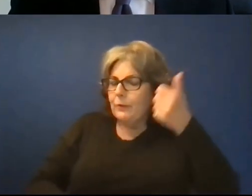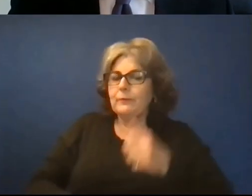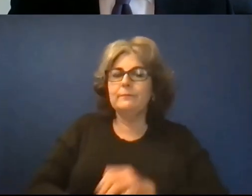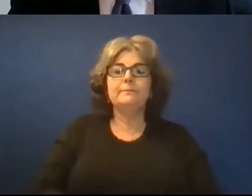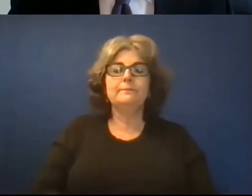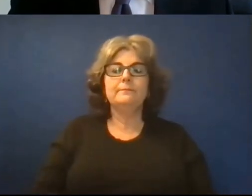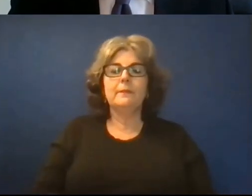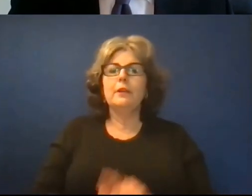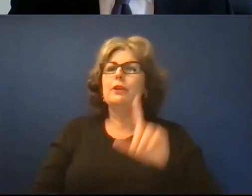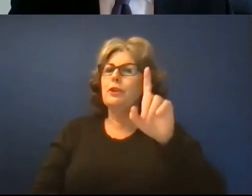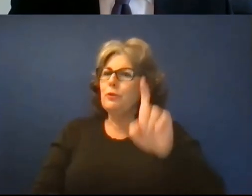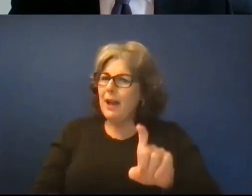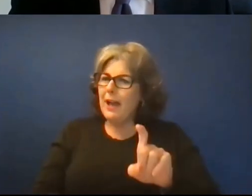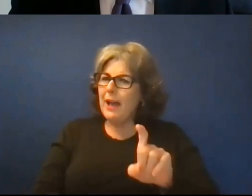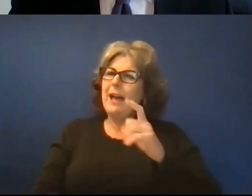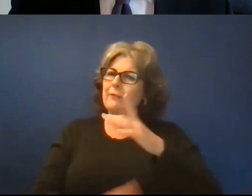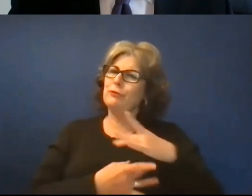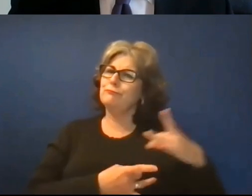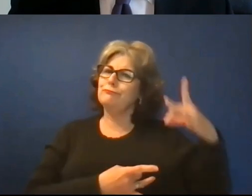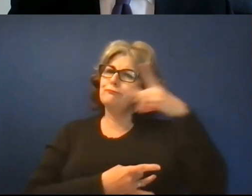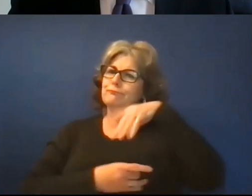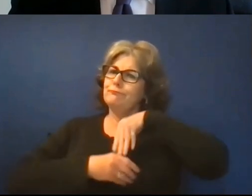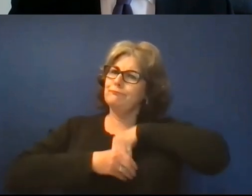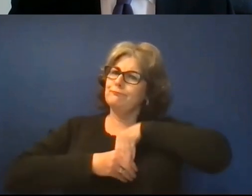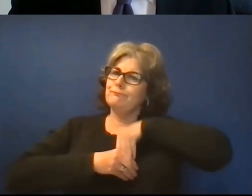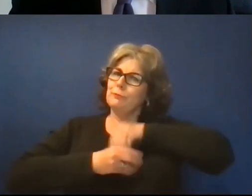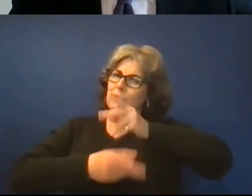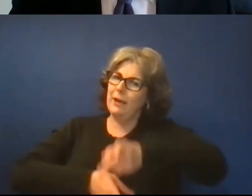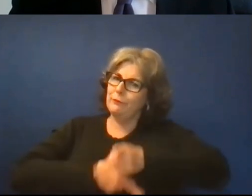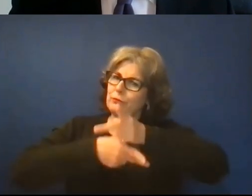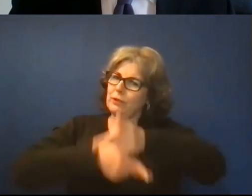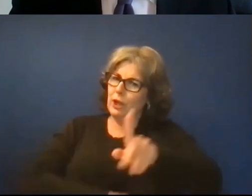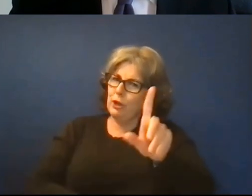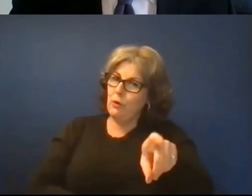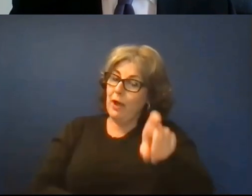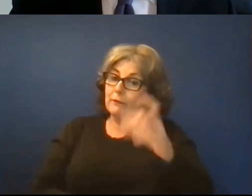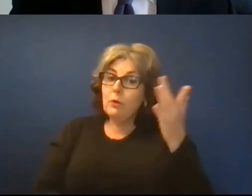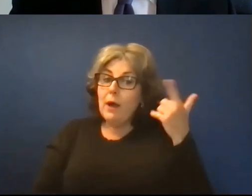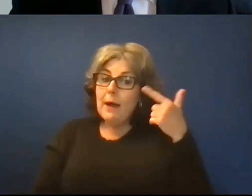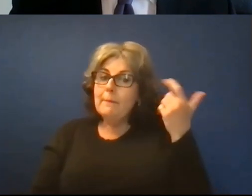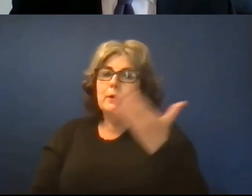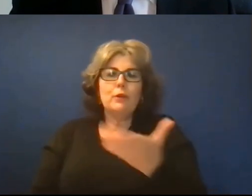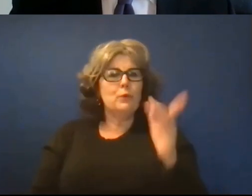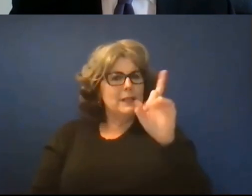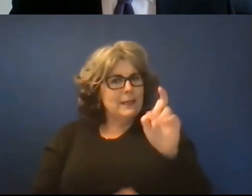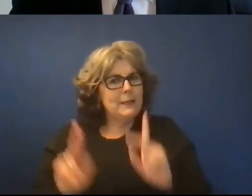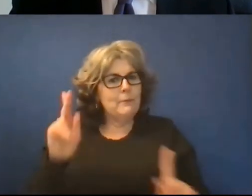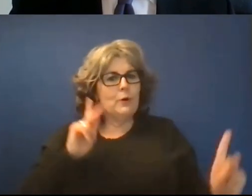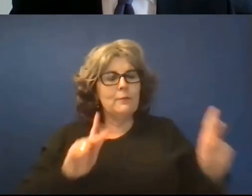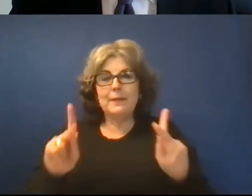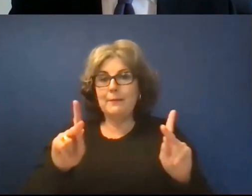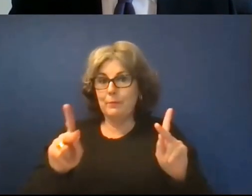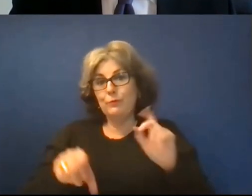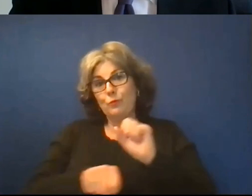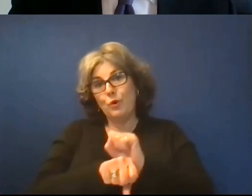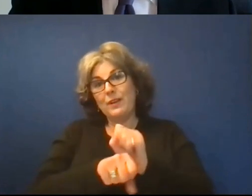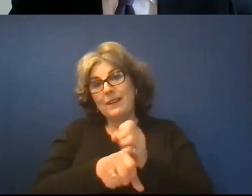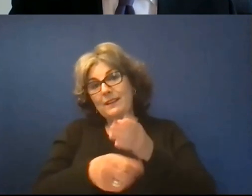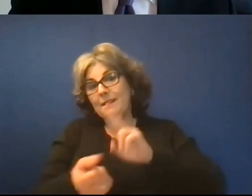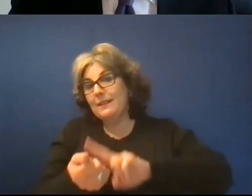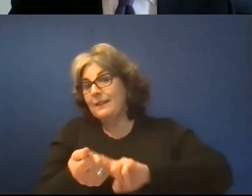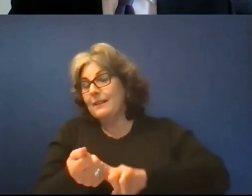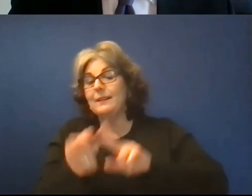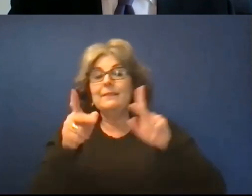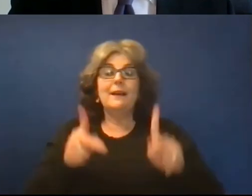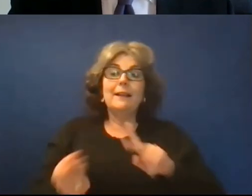So you have to have a caring spirit and a caring heart, because again, we need more people like that in the field, not just somebody to be